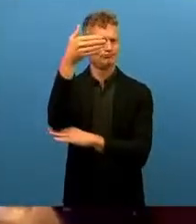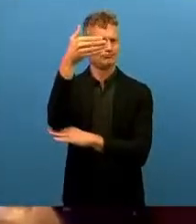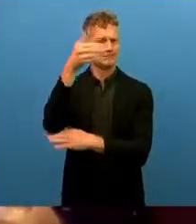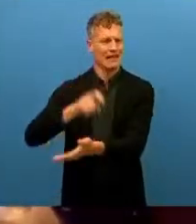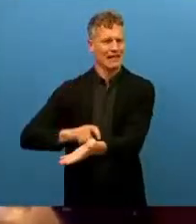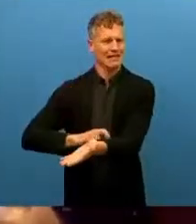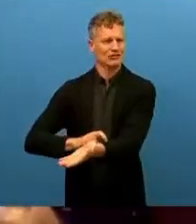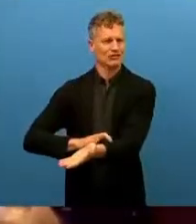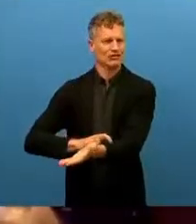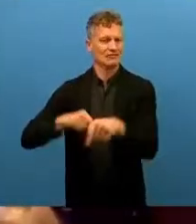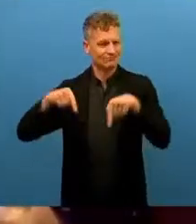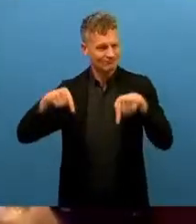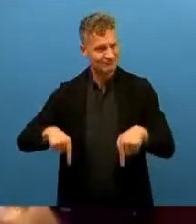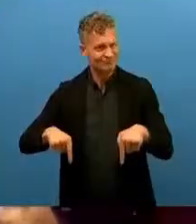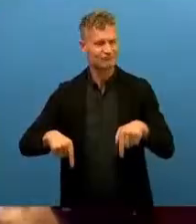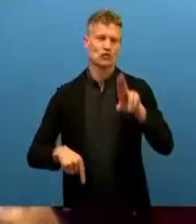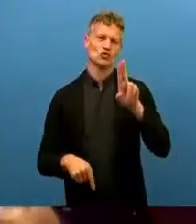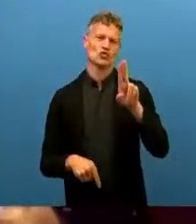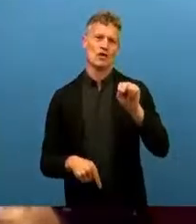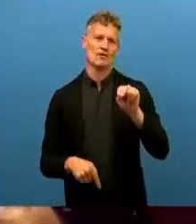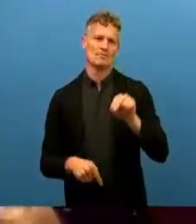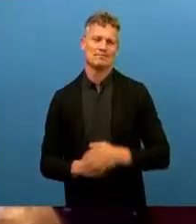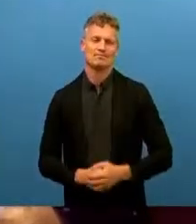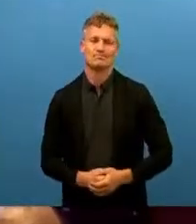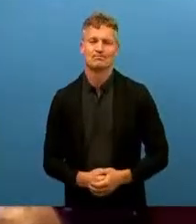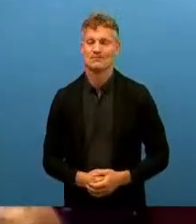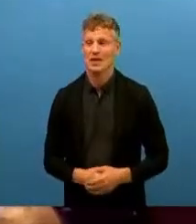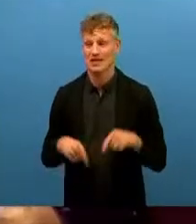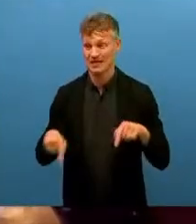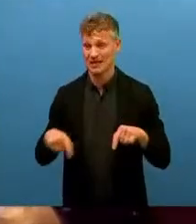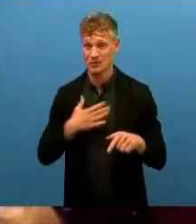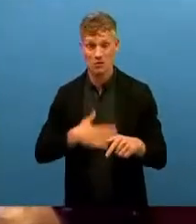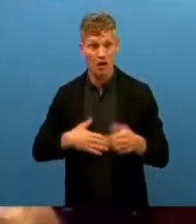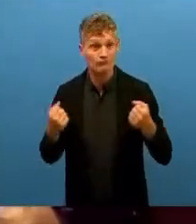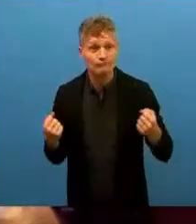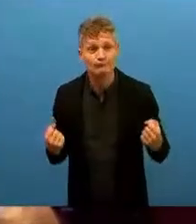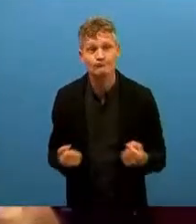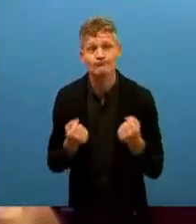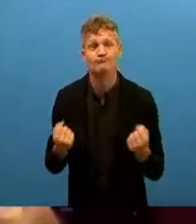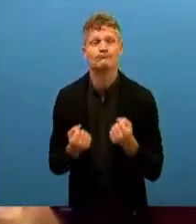So this effort to ensure that we're direct